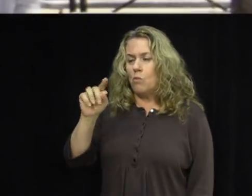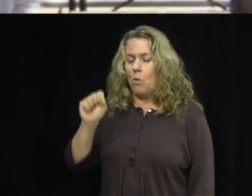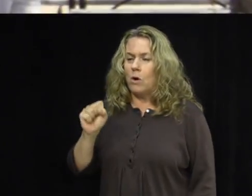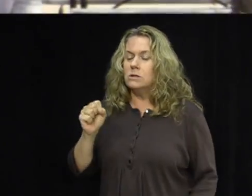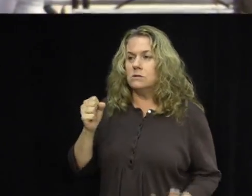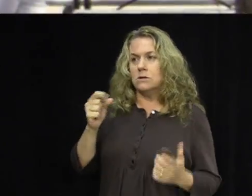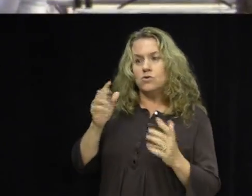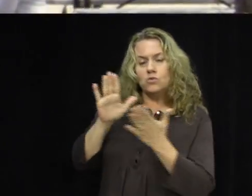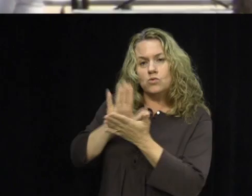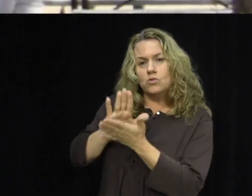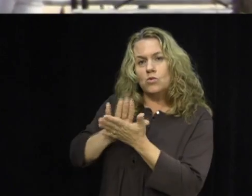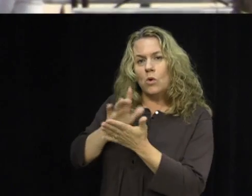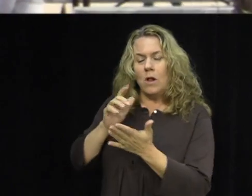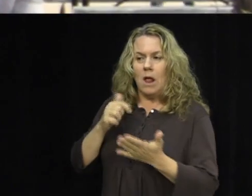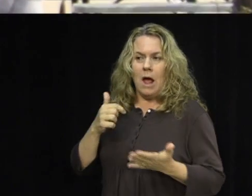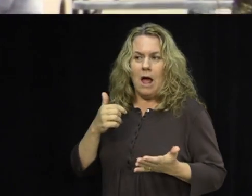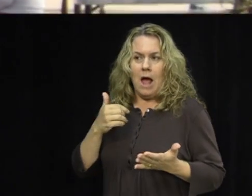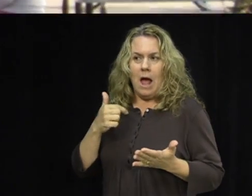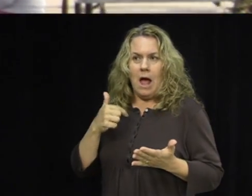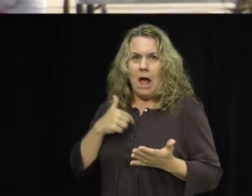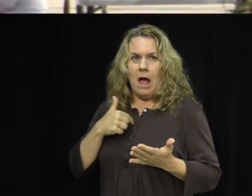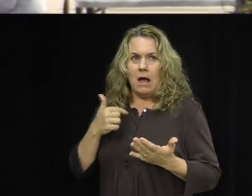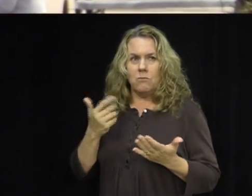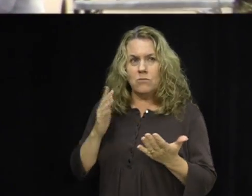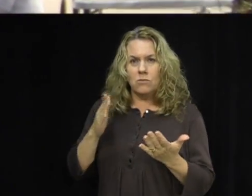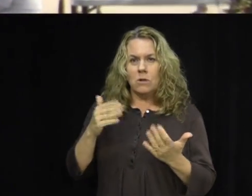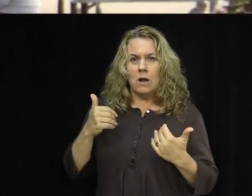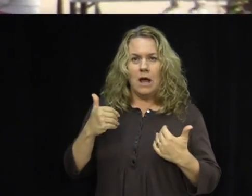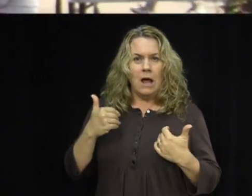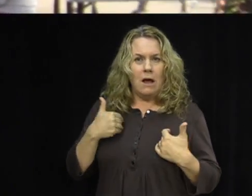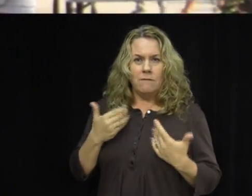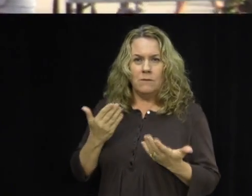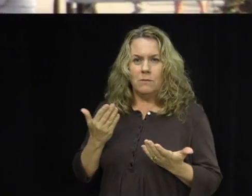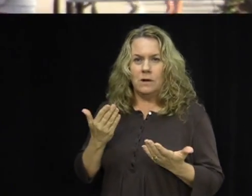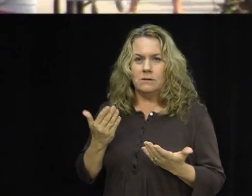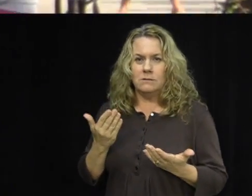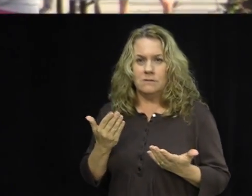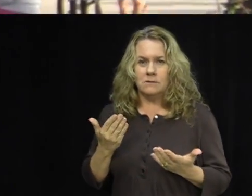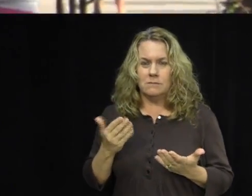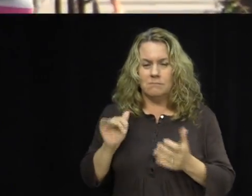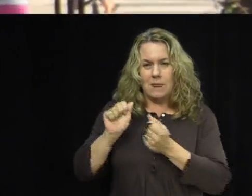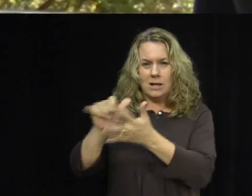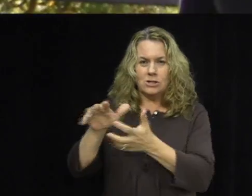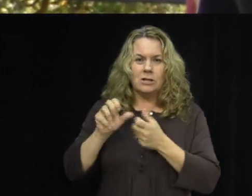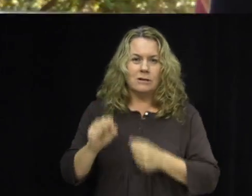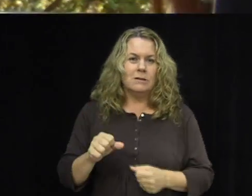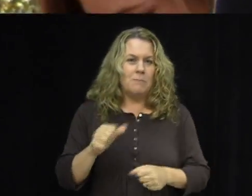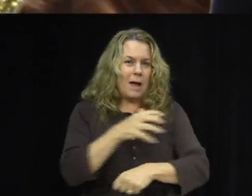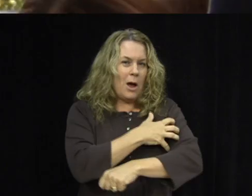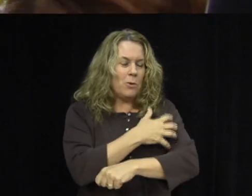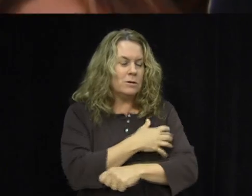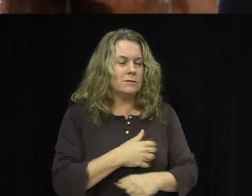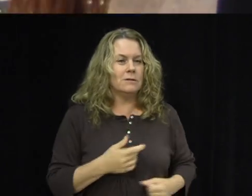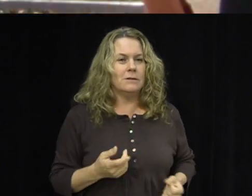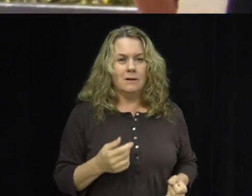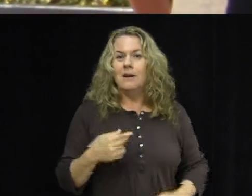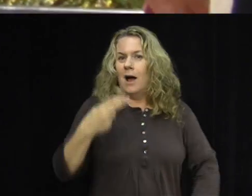Sasquatch. Because if I go to Hogwarts, then I'm pretty sure it implies that I have powers, right? So that'd be great. Hogwarts